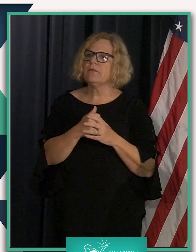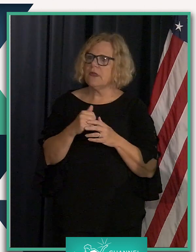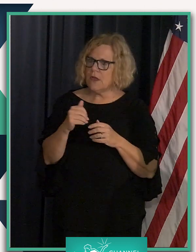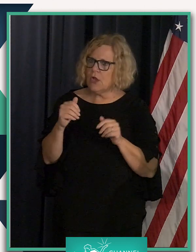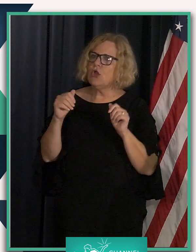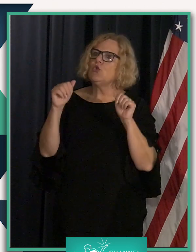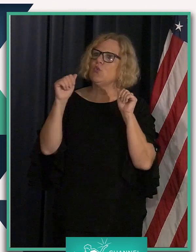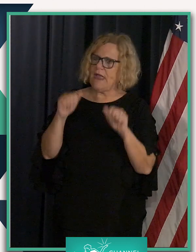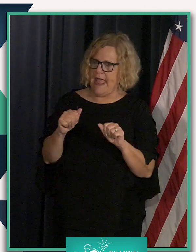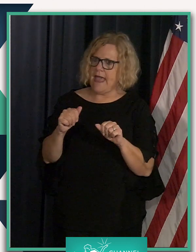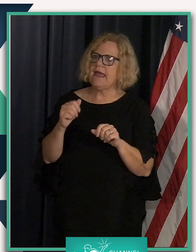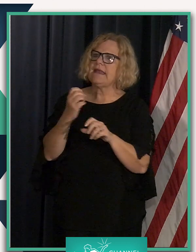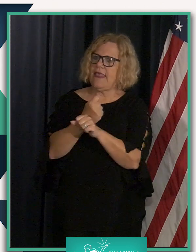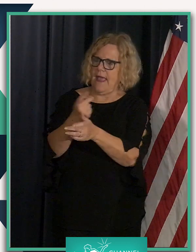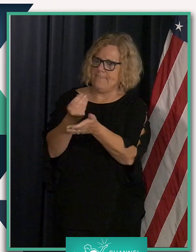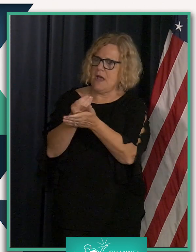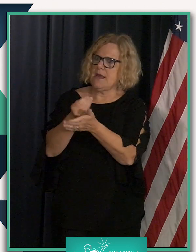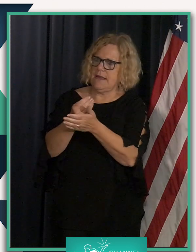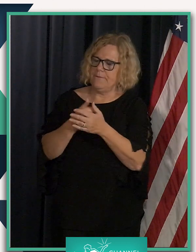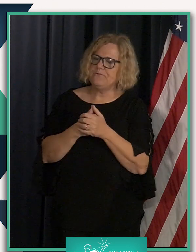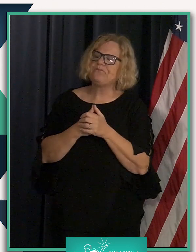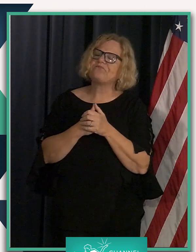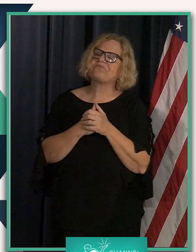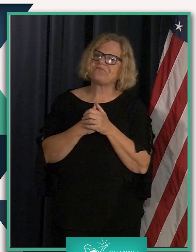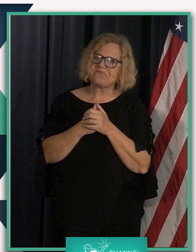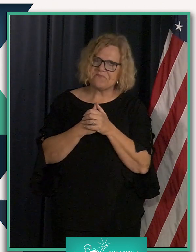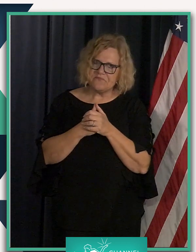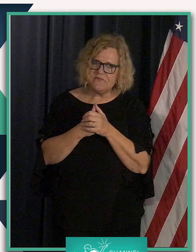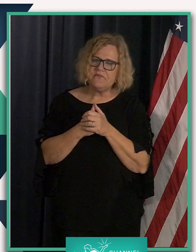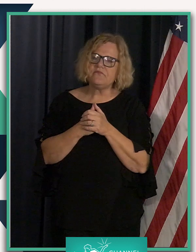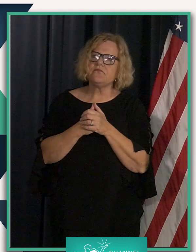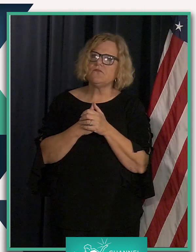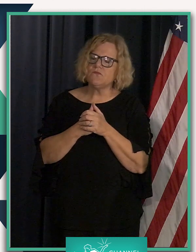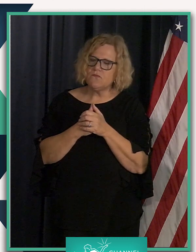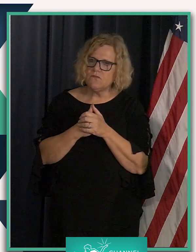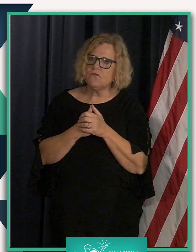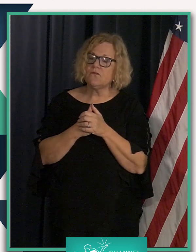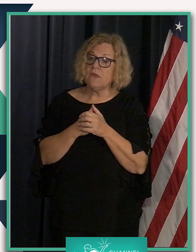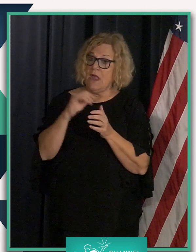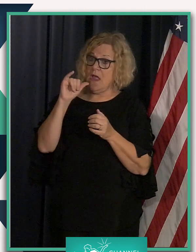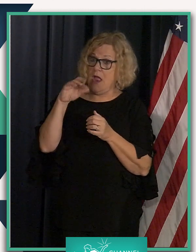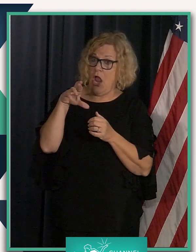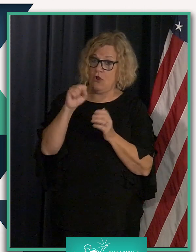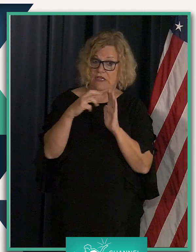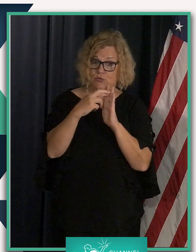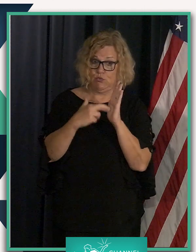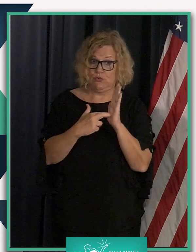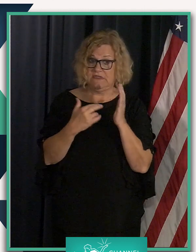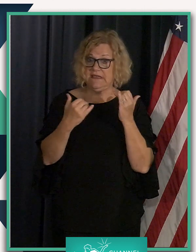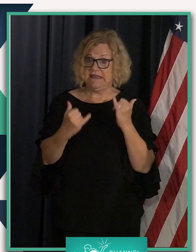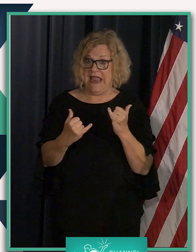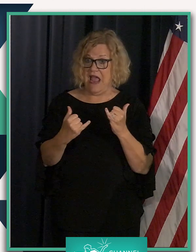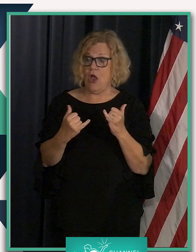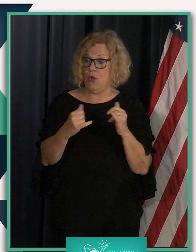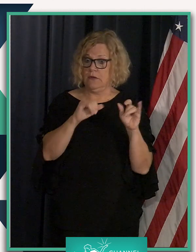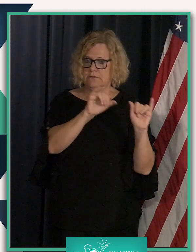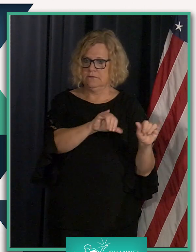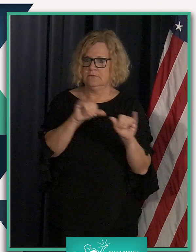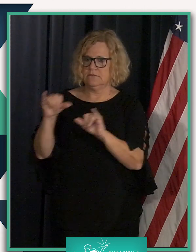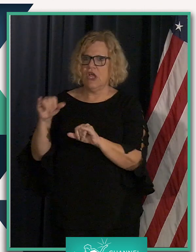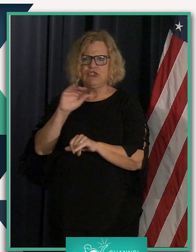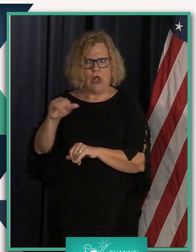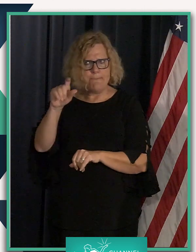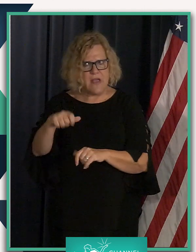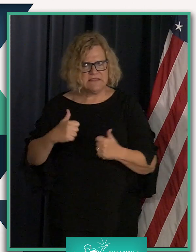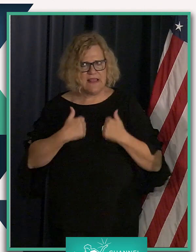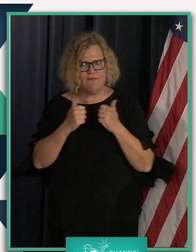get this money. Now, just as the IRS rules are now for dependents, the child has to live